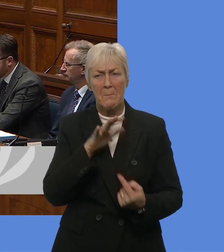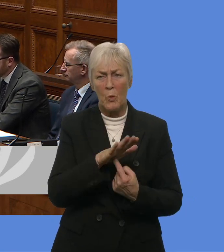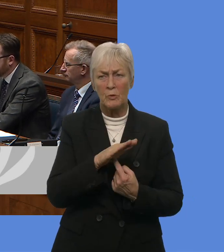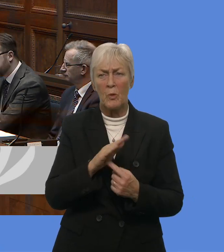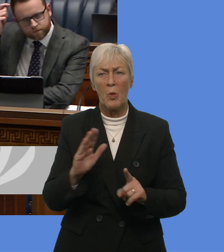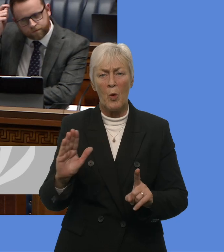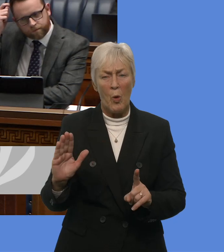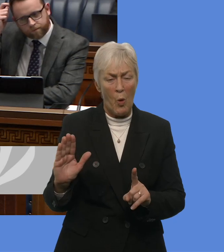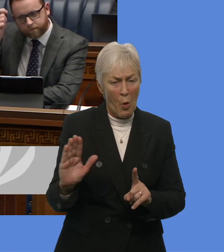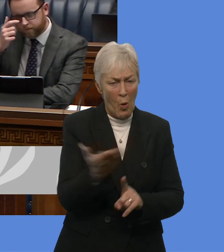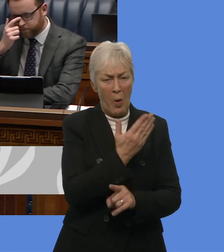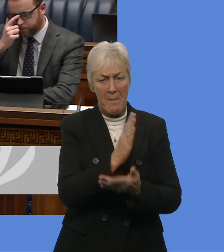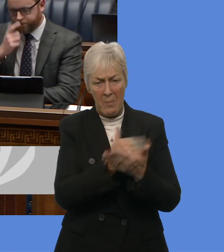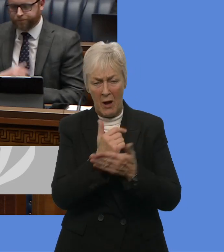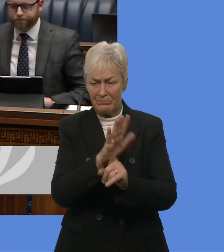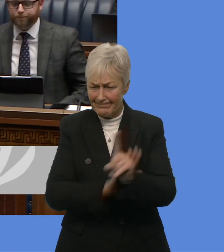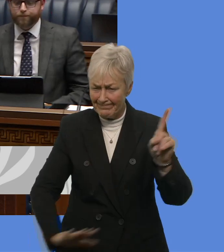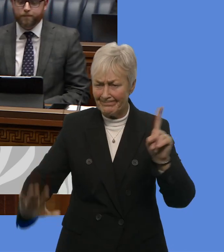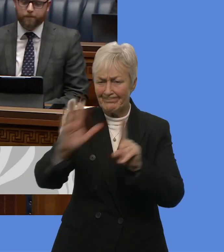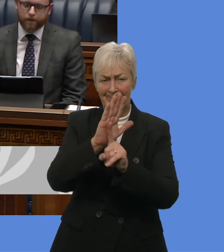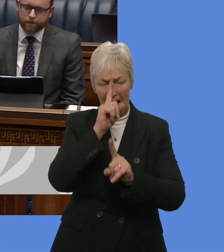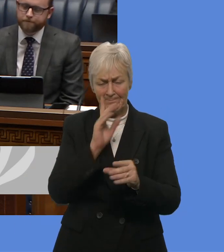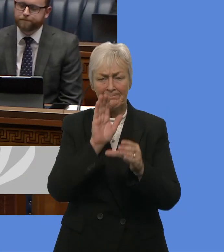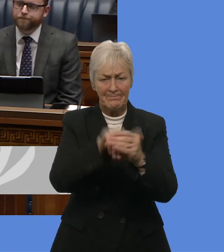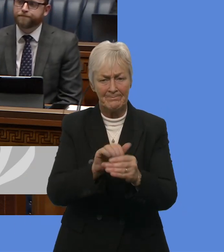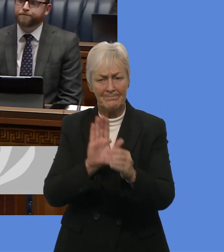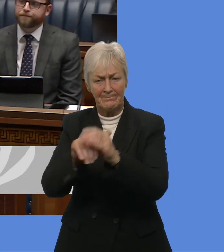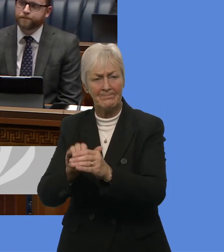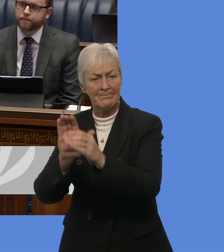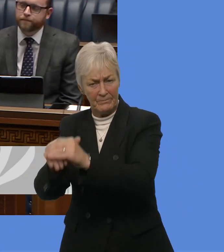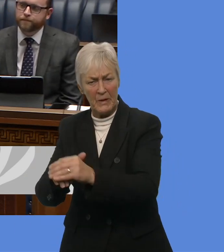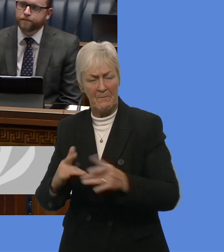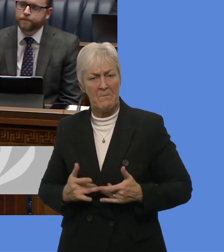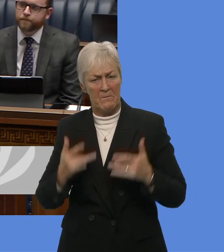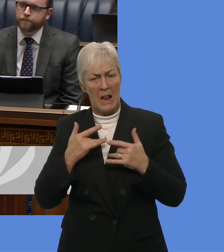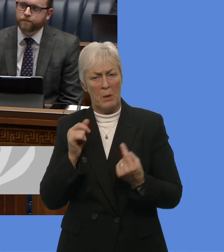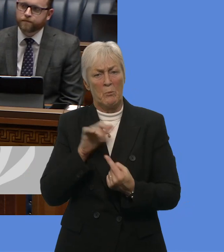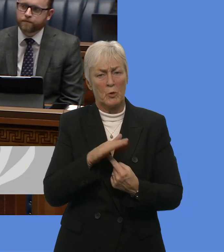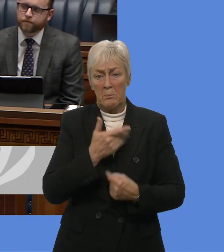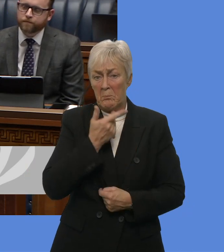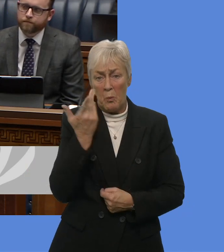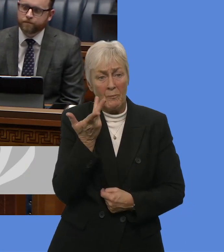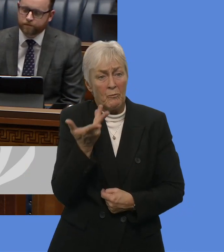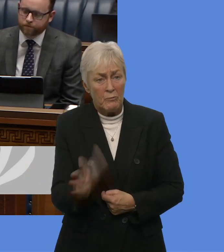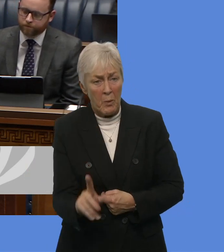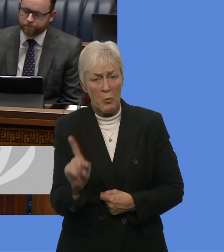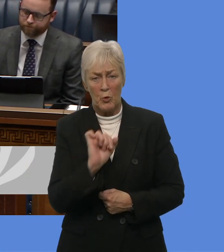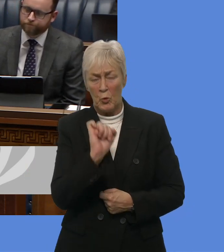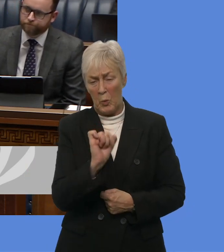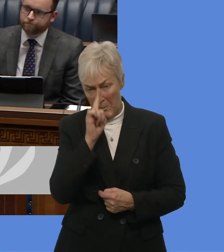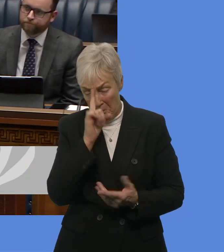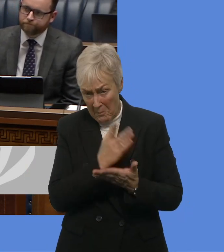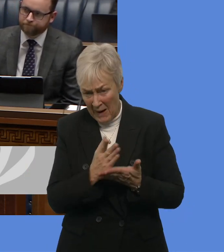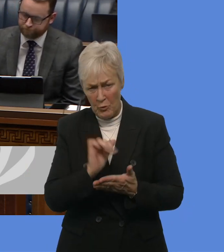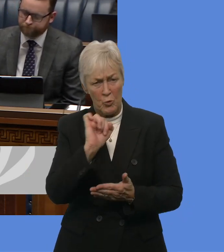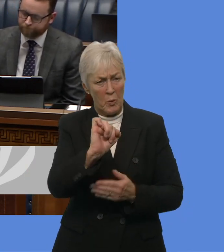every part of our society feels that they can play a positive role moving forward. And that is no matter where you're from, what you believe, what